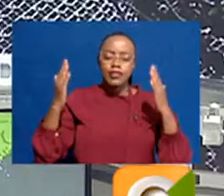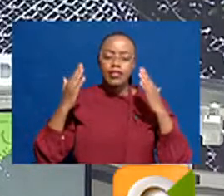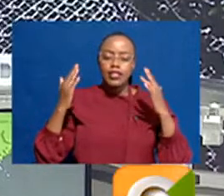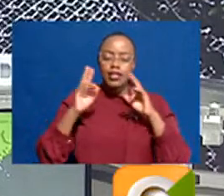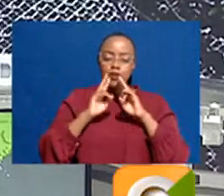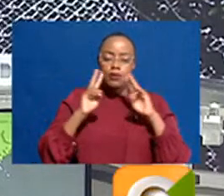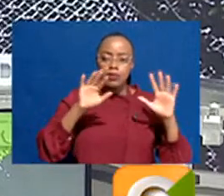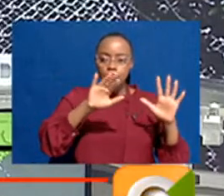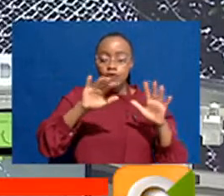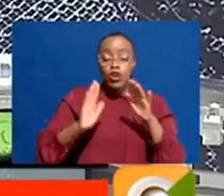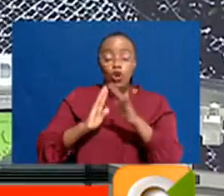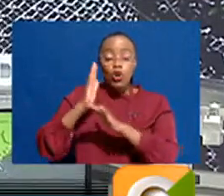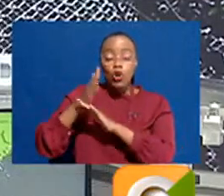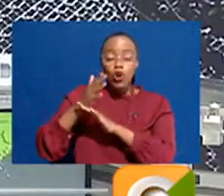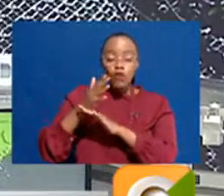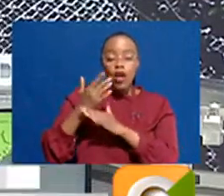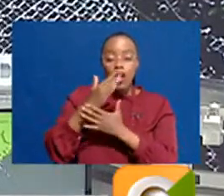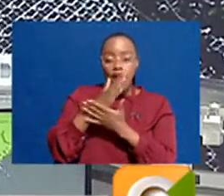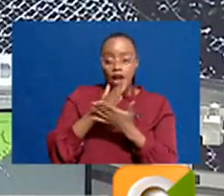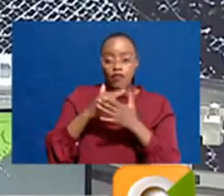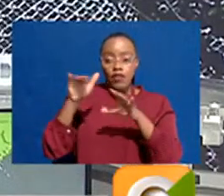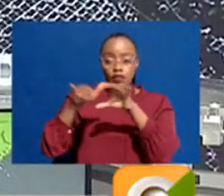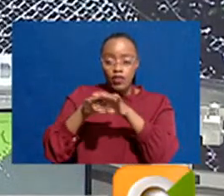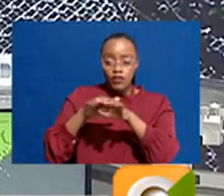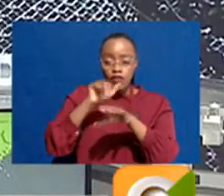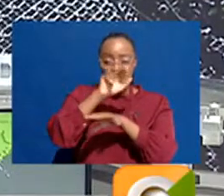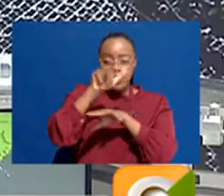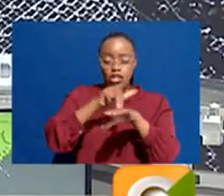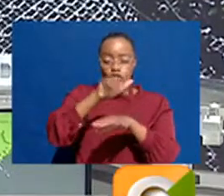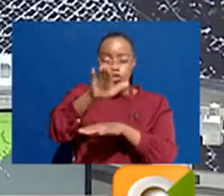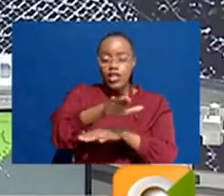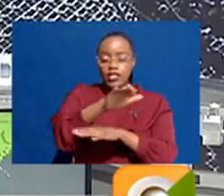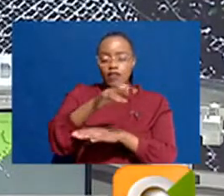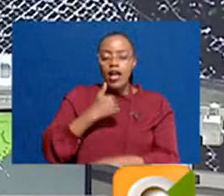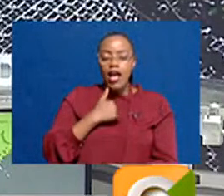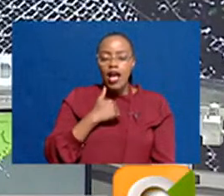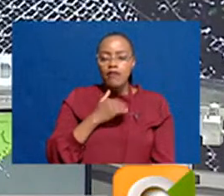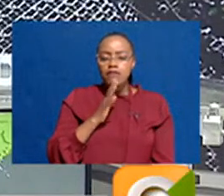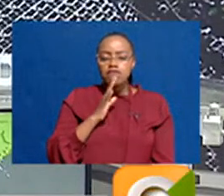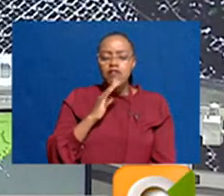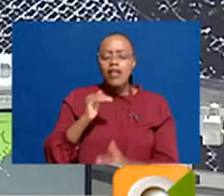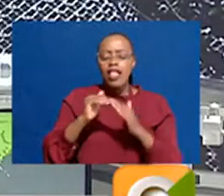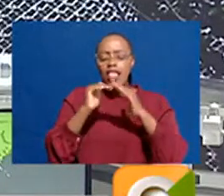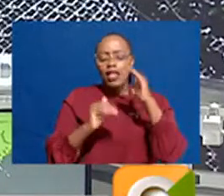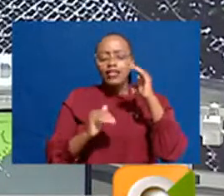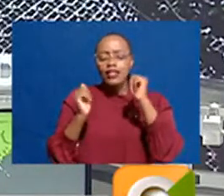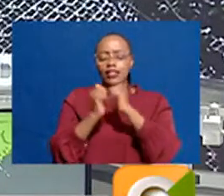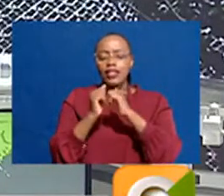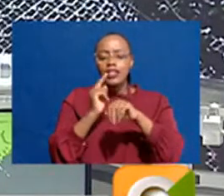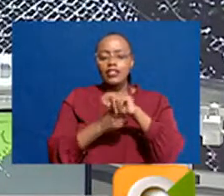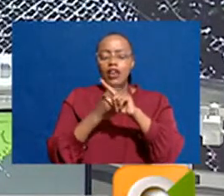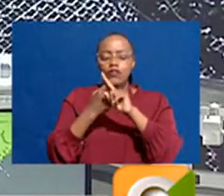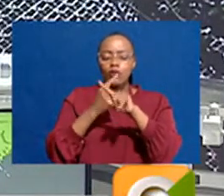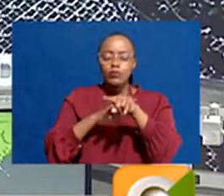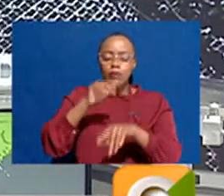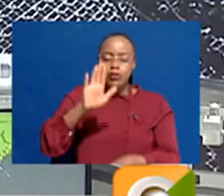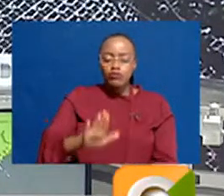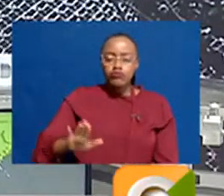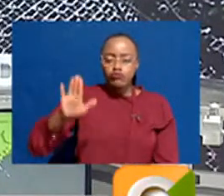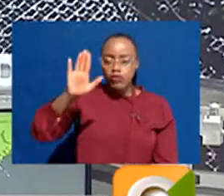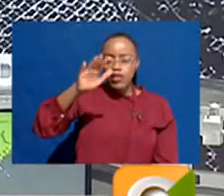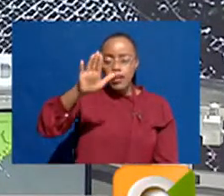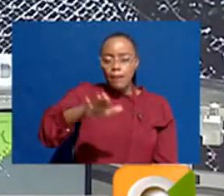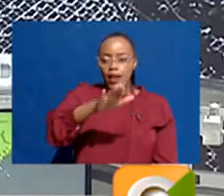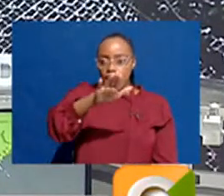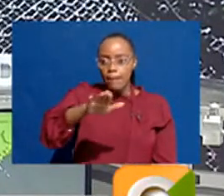space. More than half of the membership of the National Assembly have spoken less than 10 times since they were sworn into the August